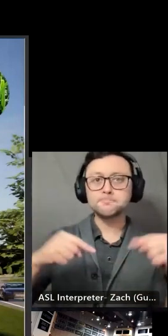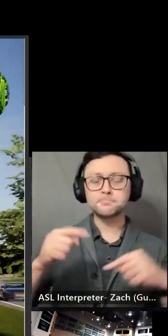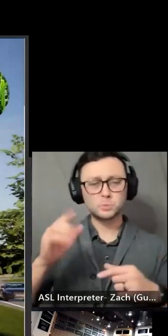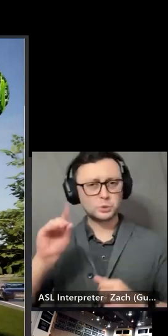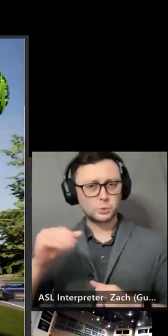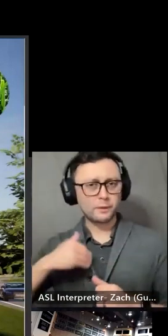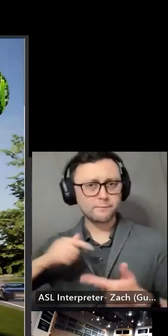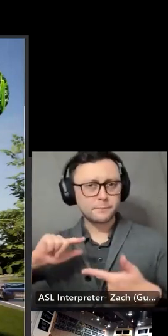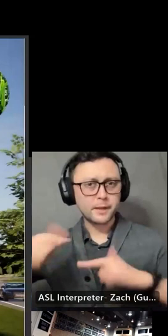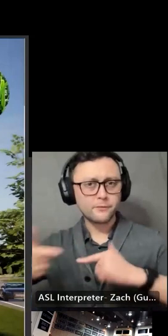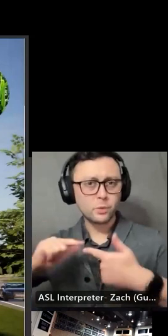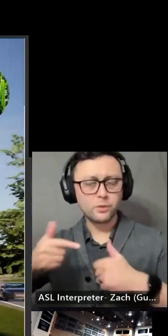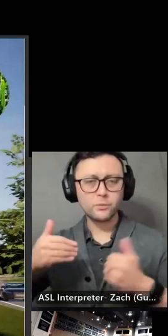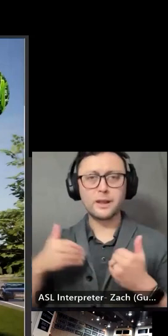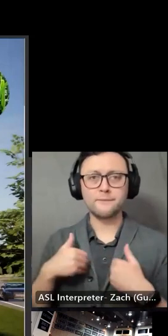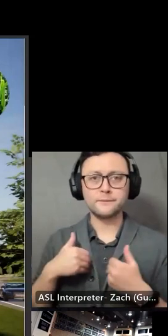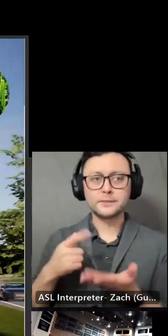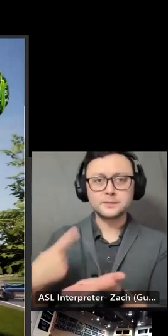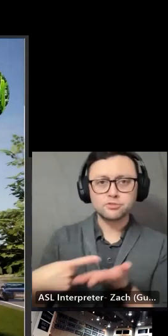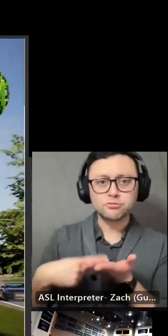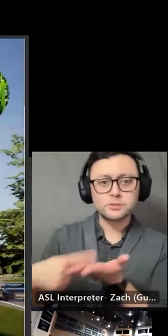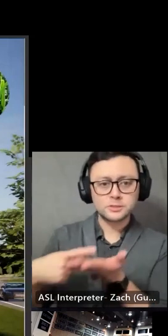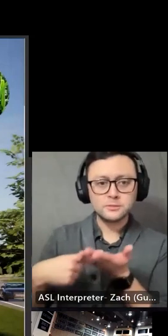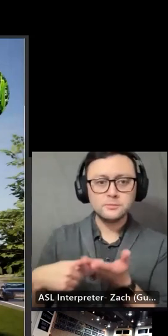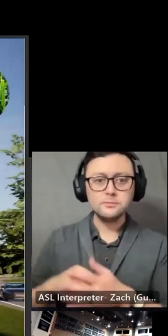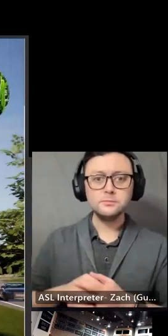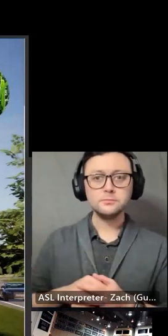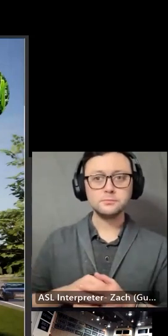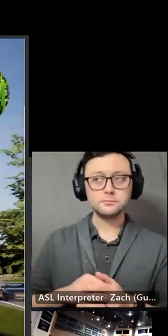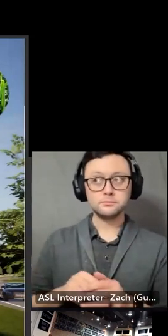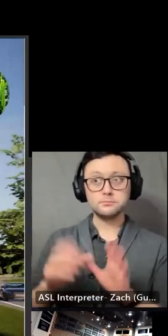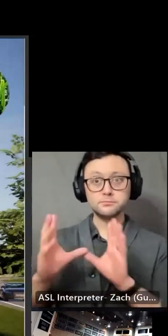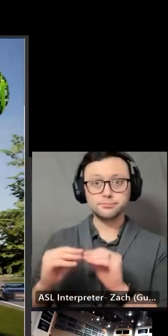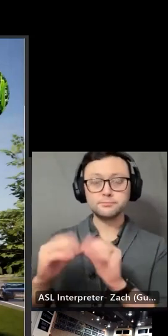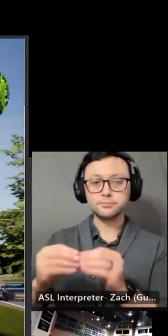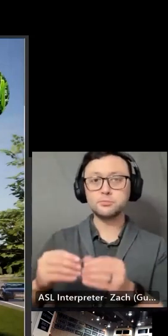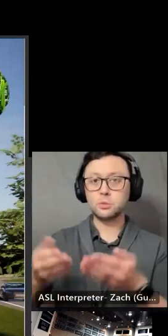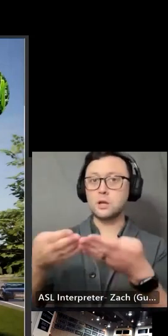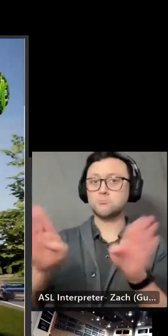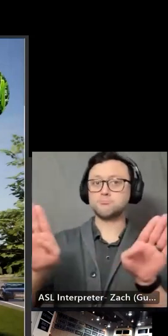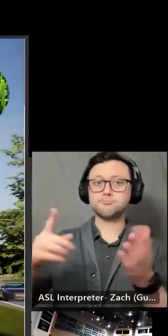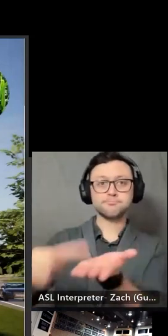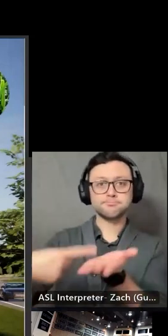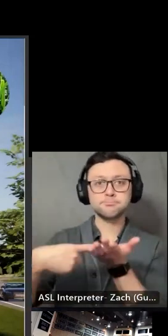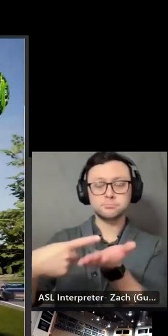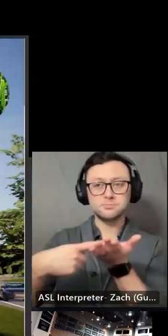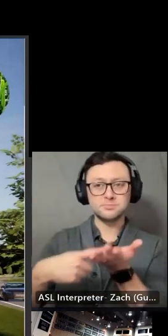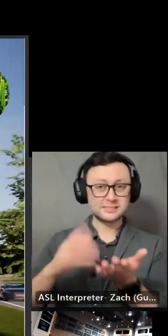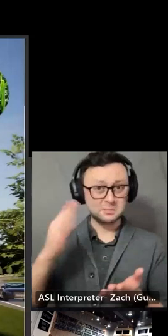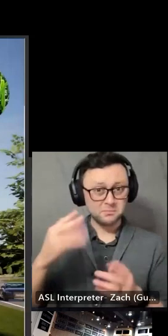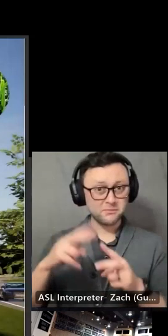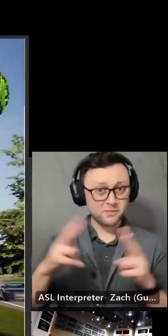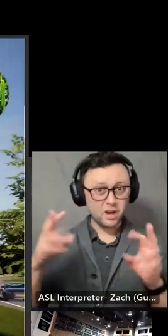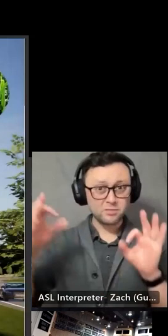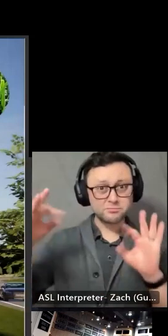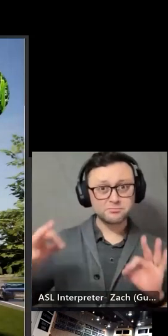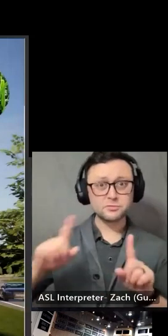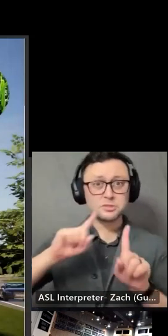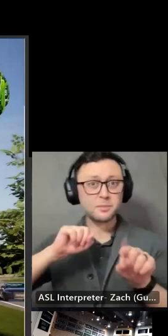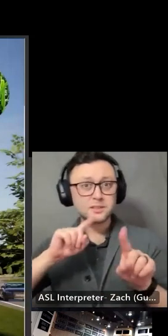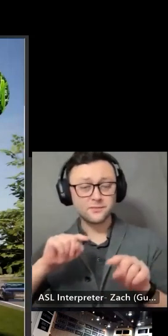forth, have a discussion. And with each of those meetings, we've been responsive with what we come back